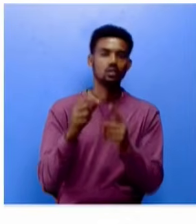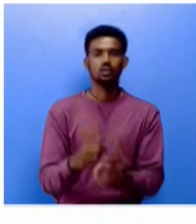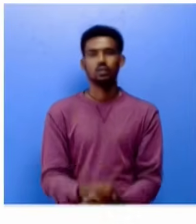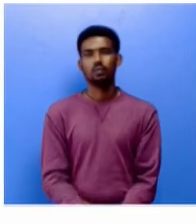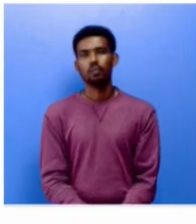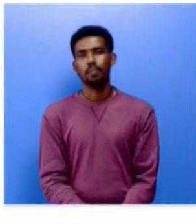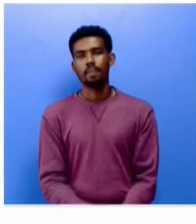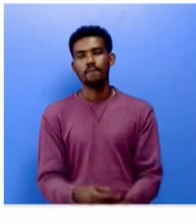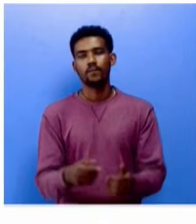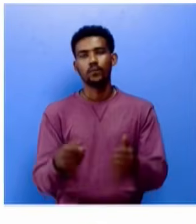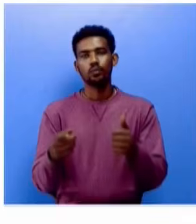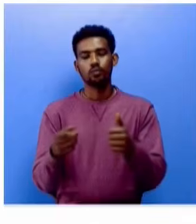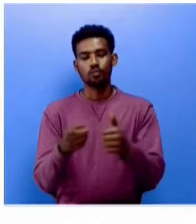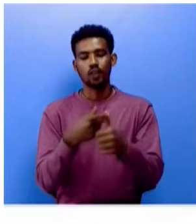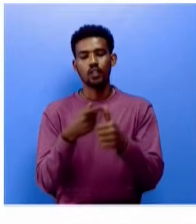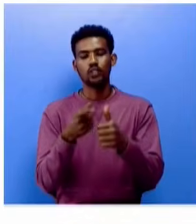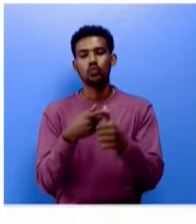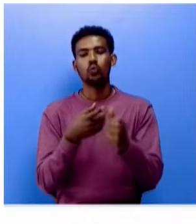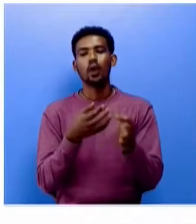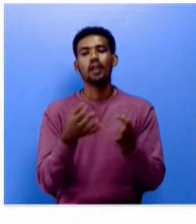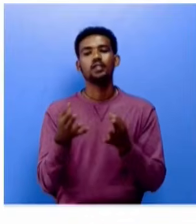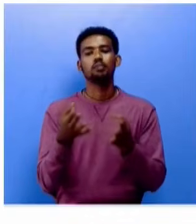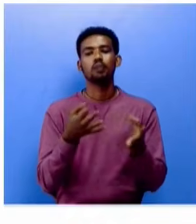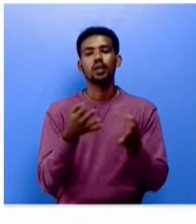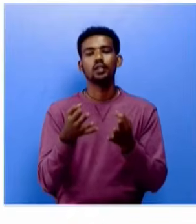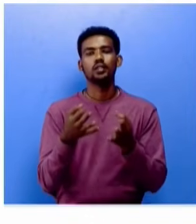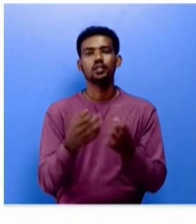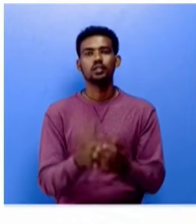to express